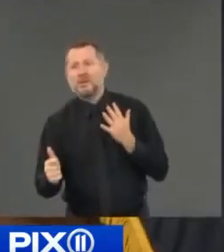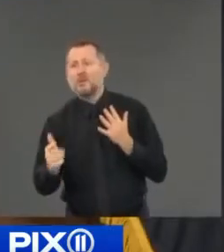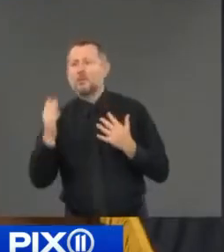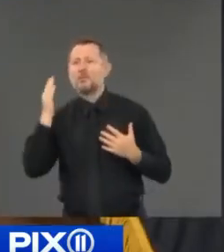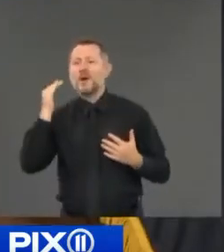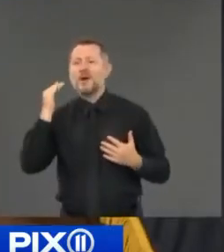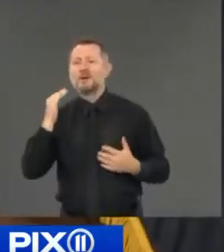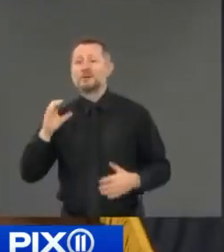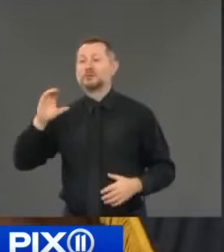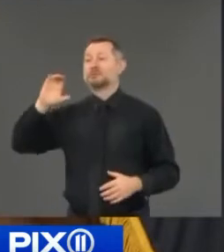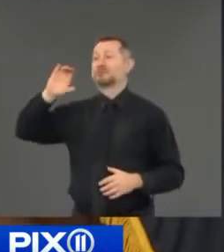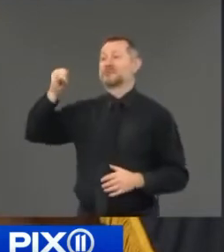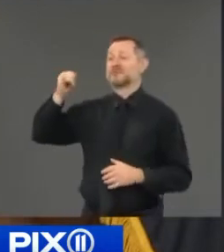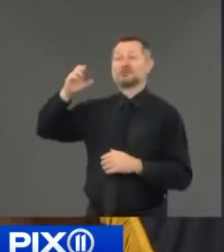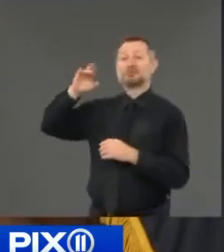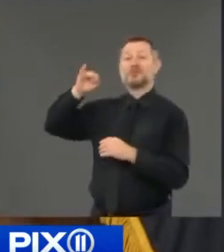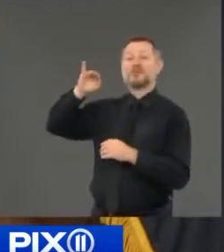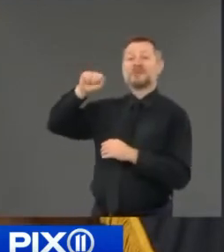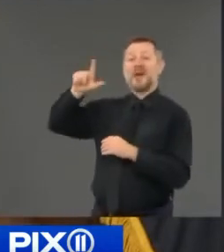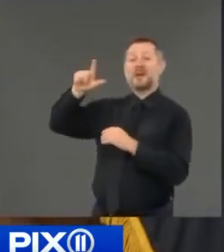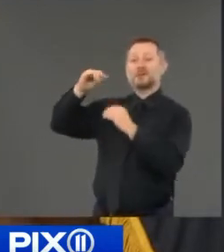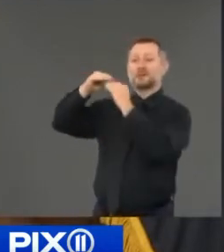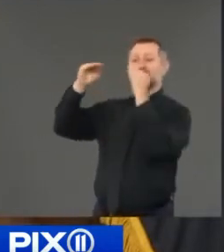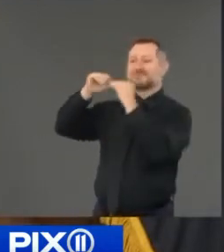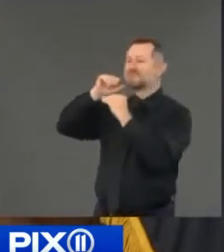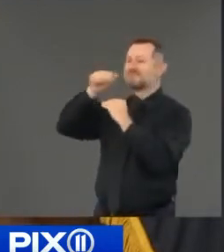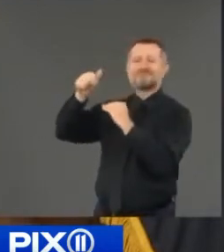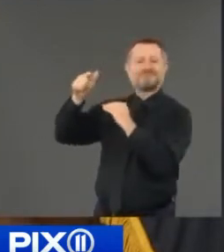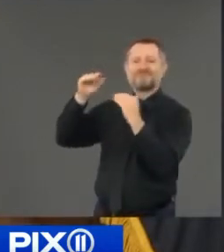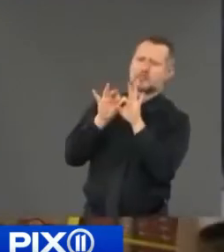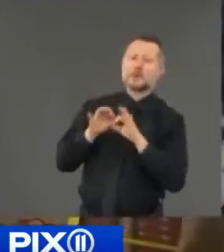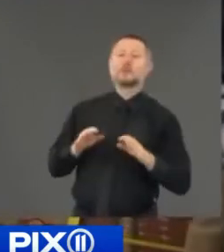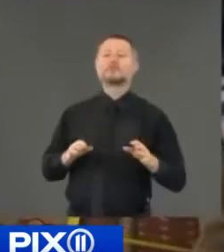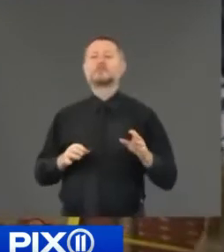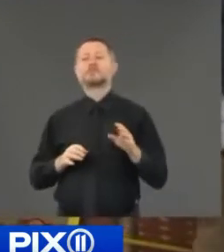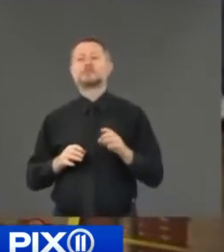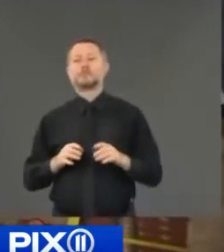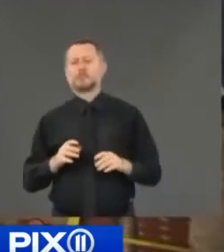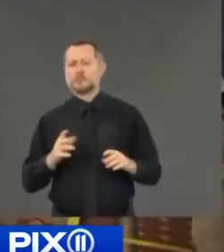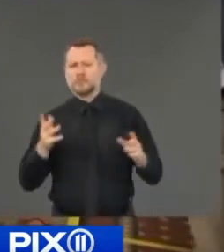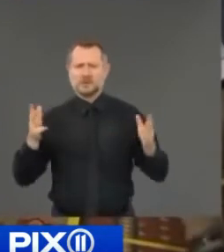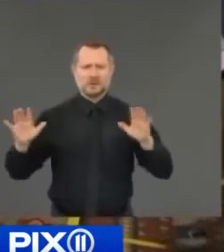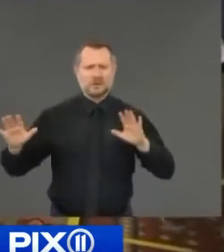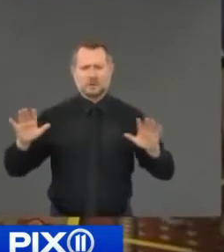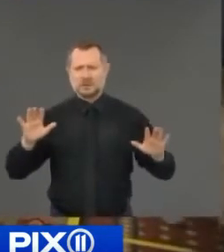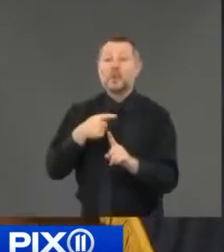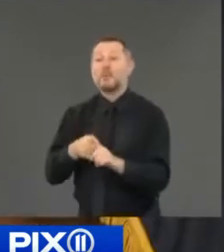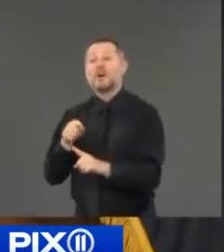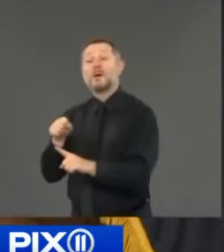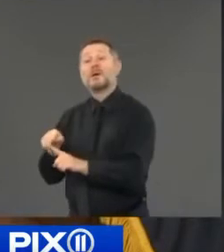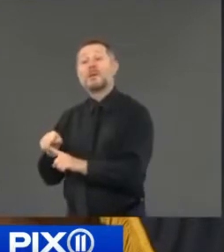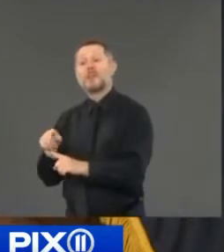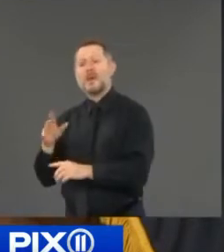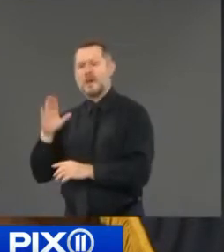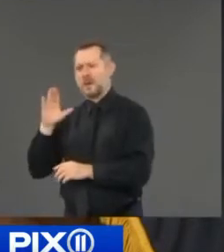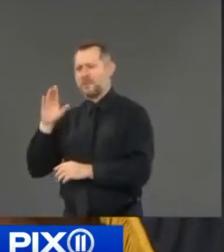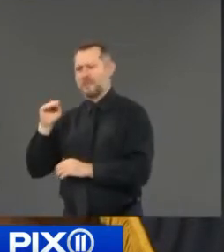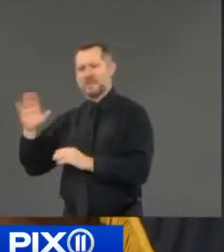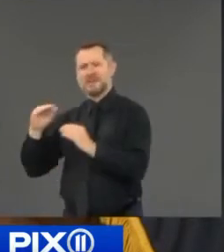system unfairly kill African Americans? Why does the system